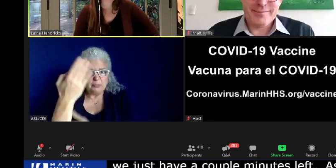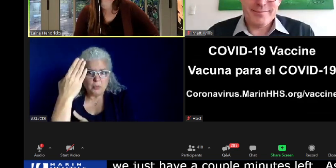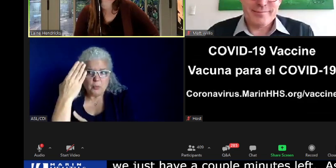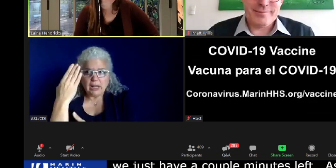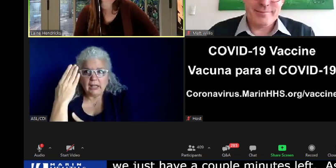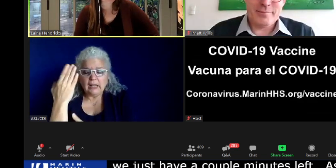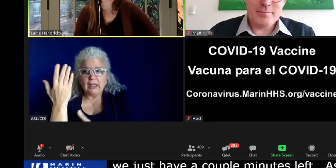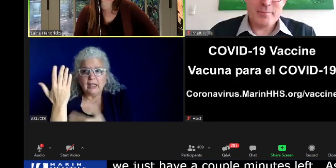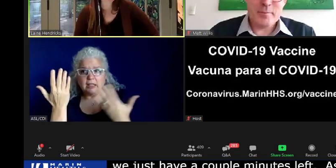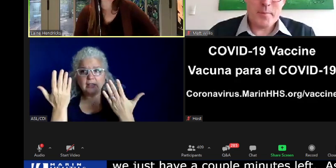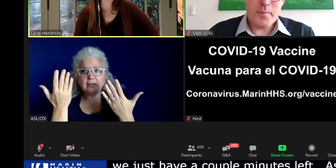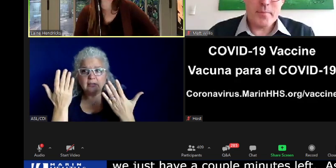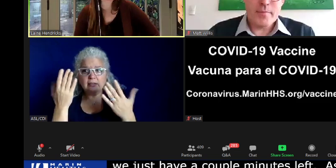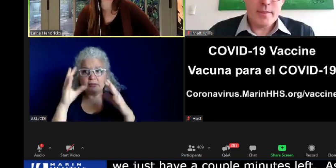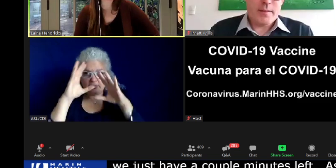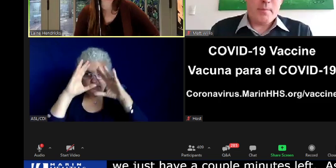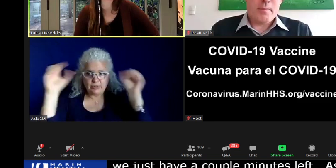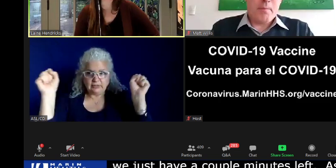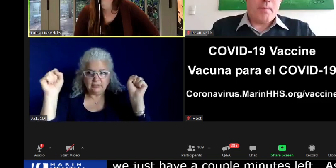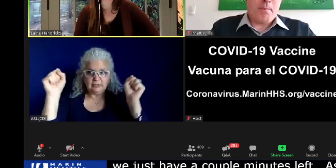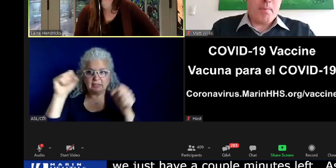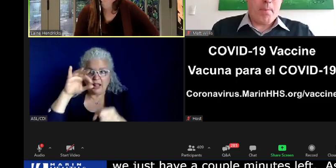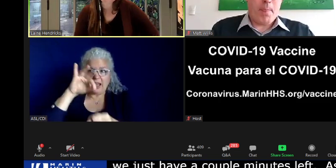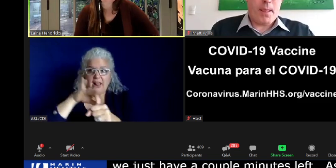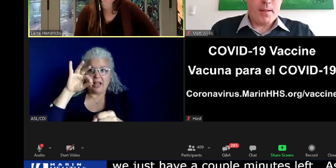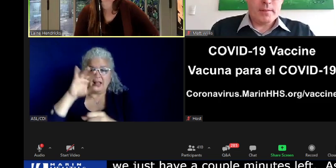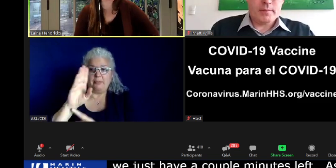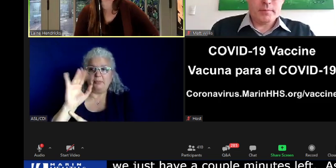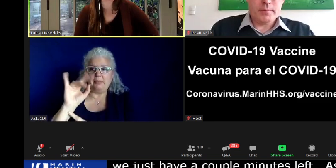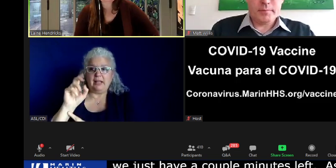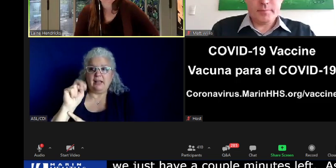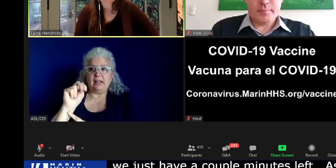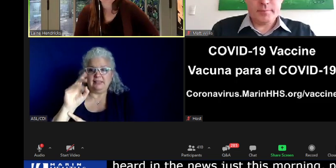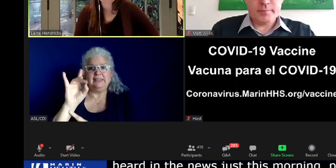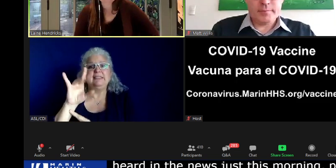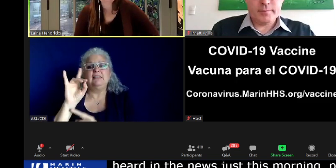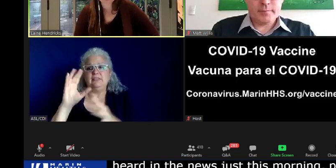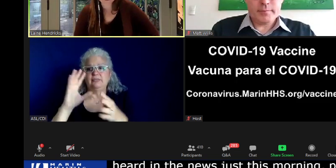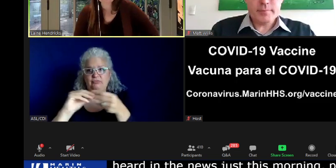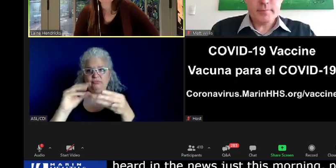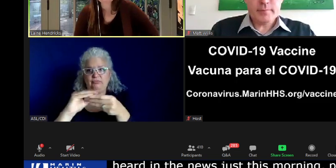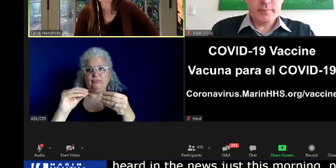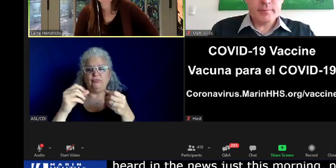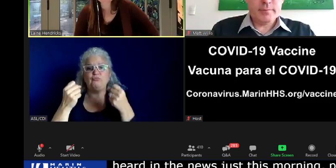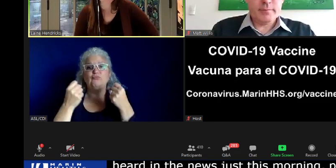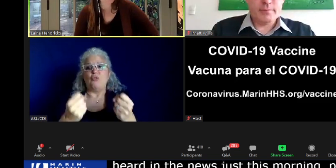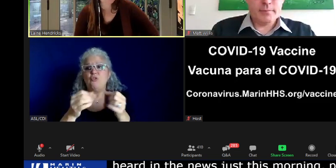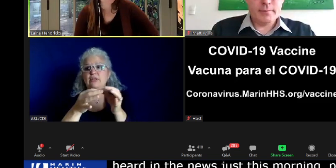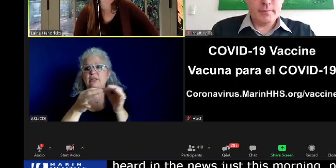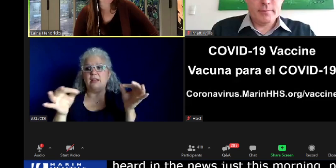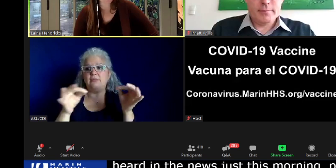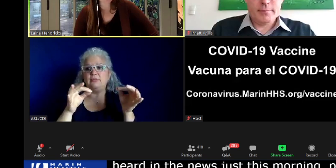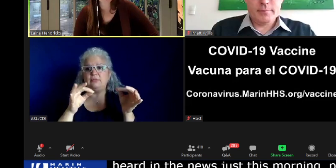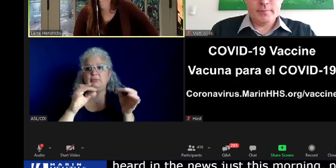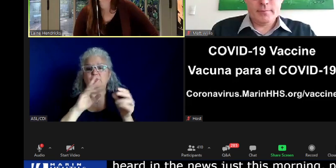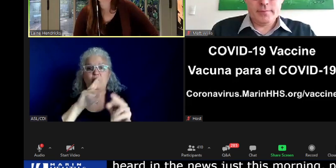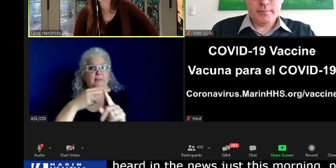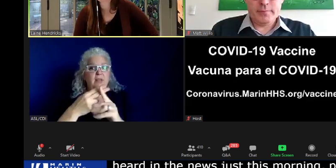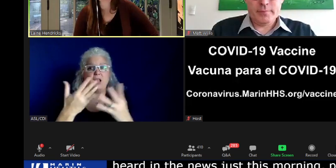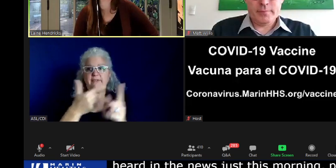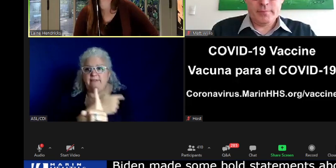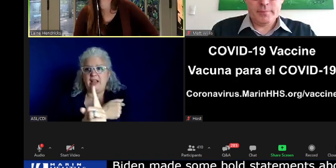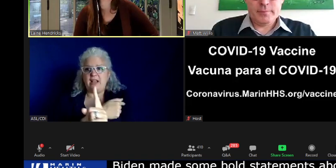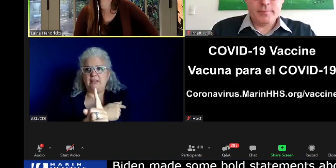President-elect Biden made some bold statements about the availability of the vaccine. And so we've had a number of questions wondering if,